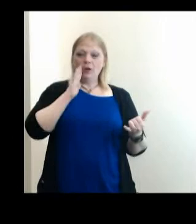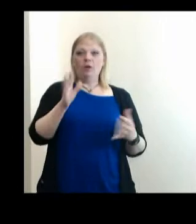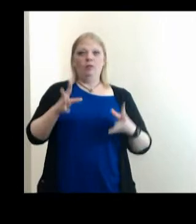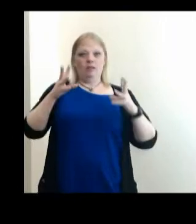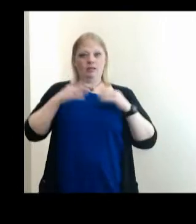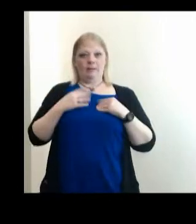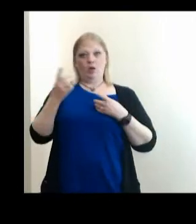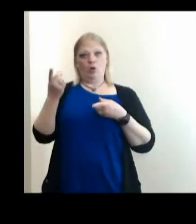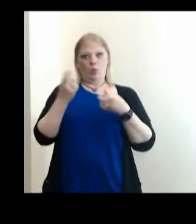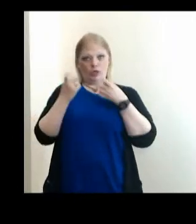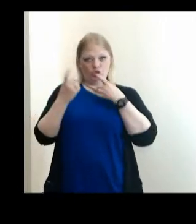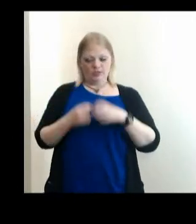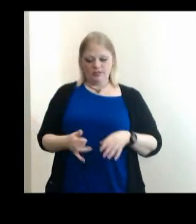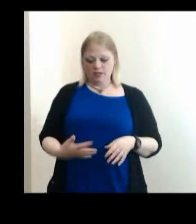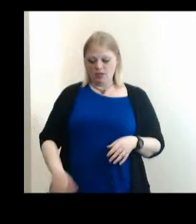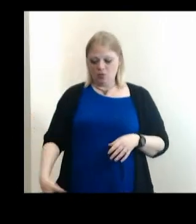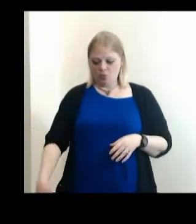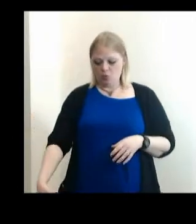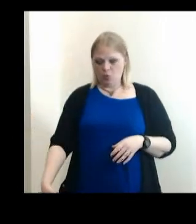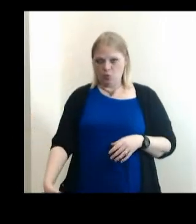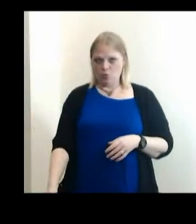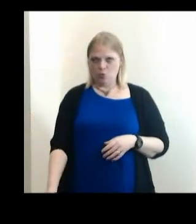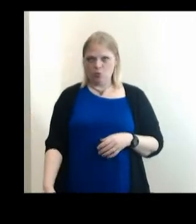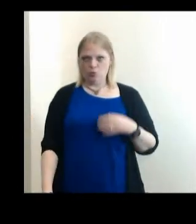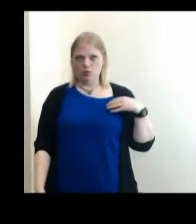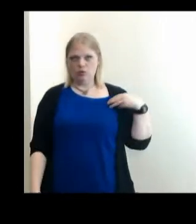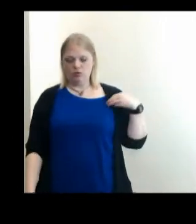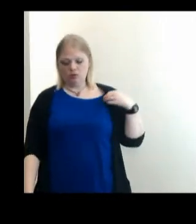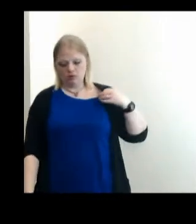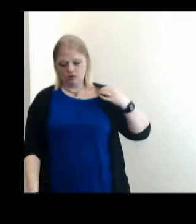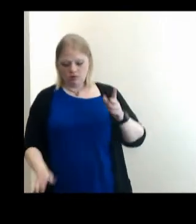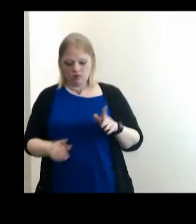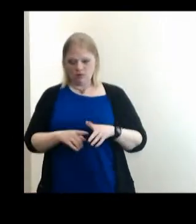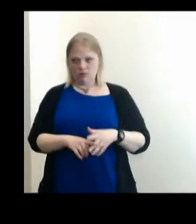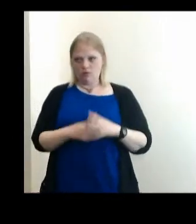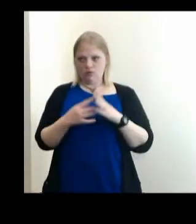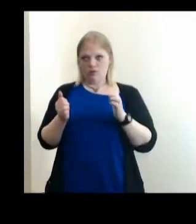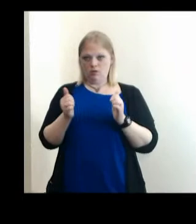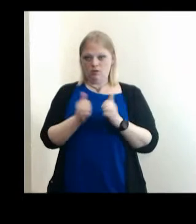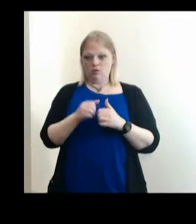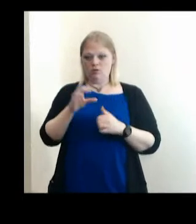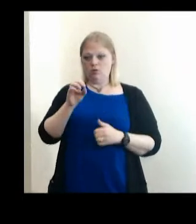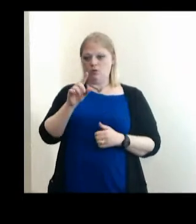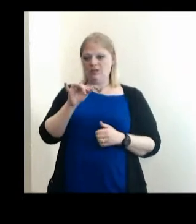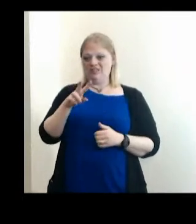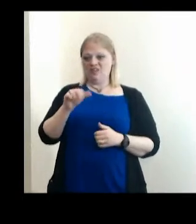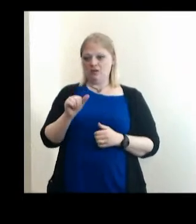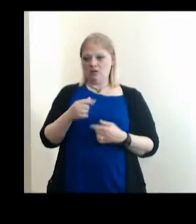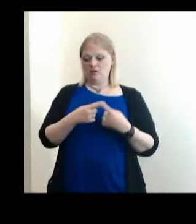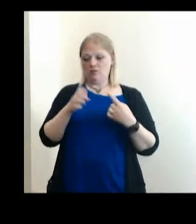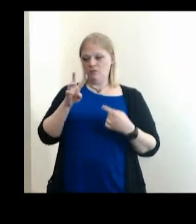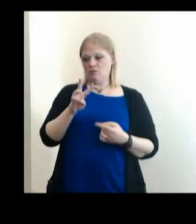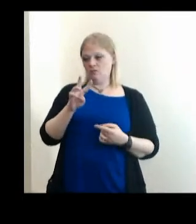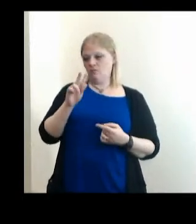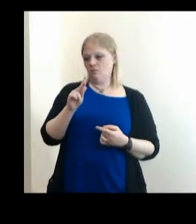up to questions. And we will start with Olivia Proya from